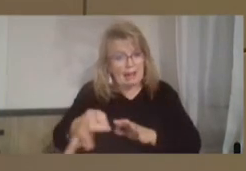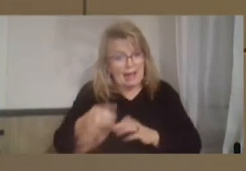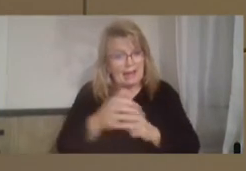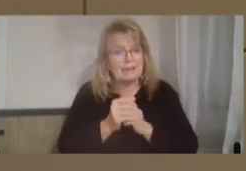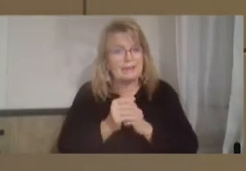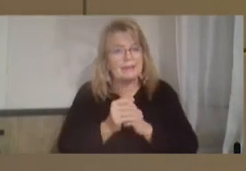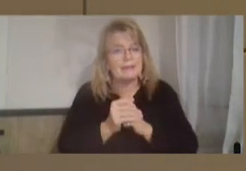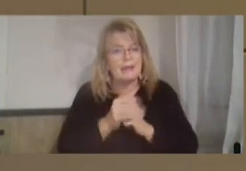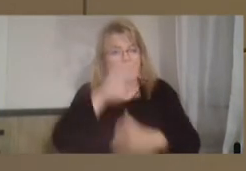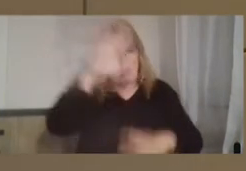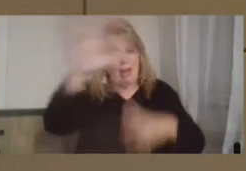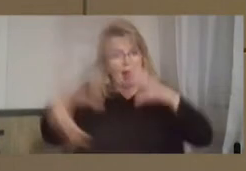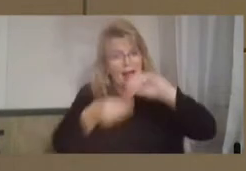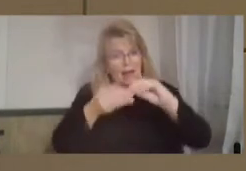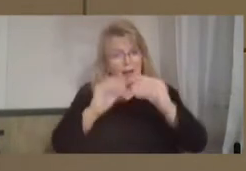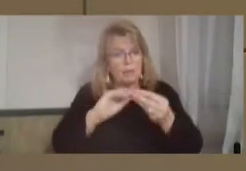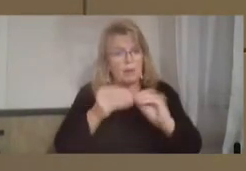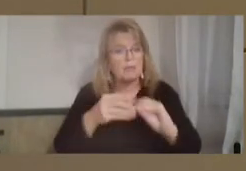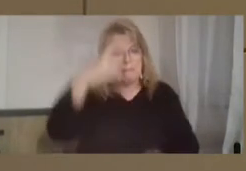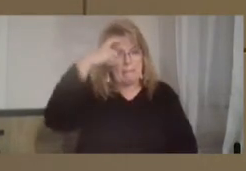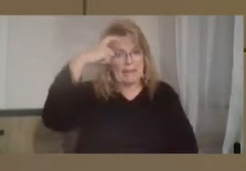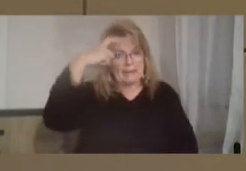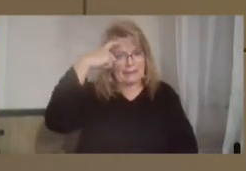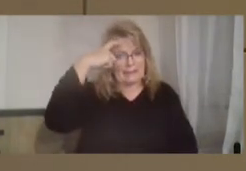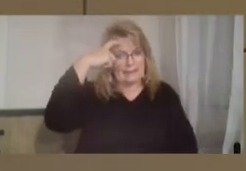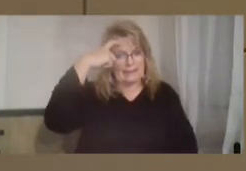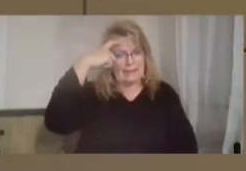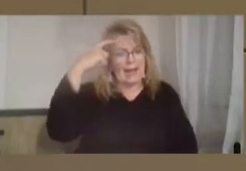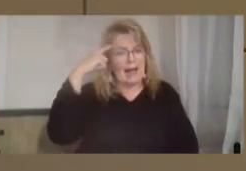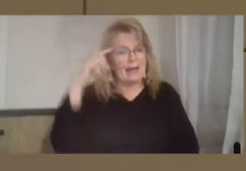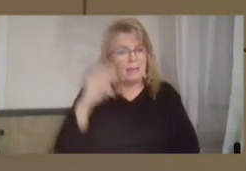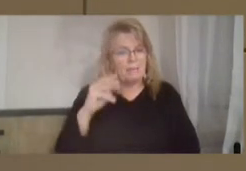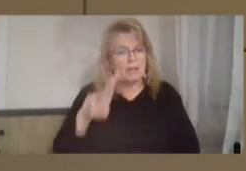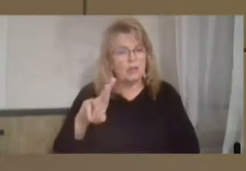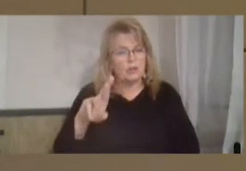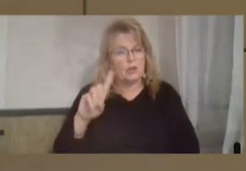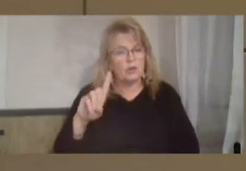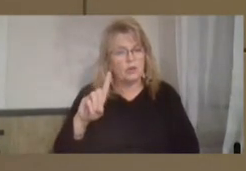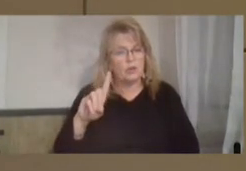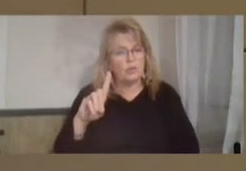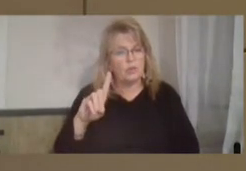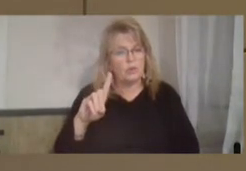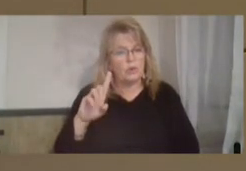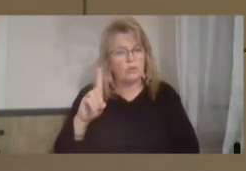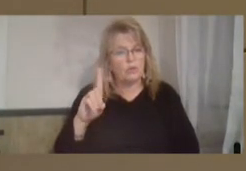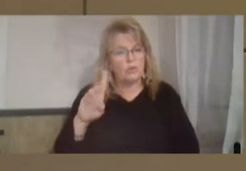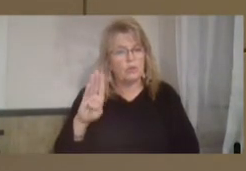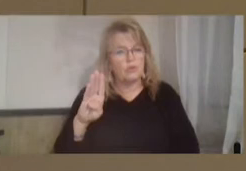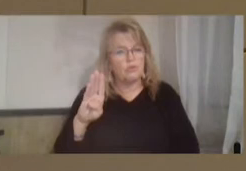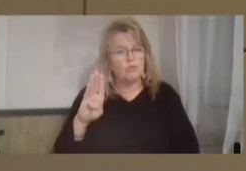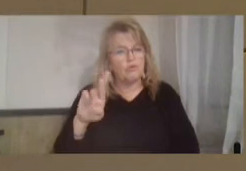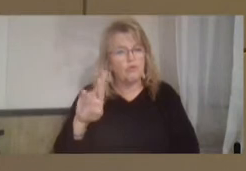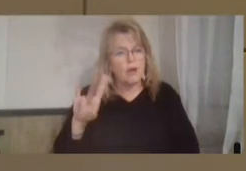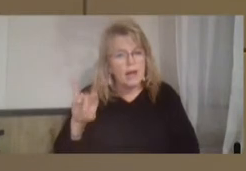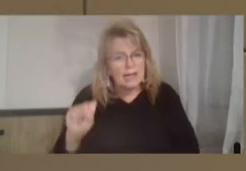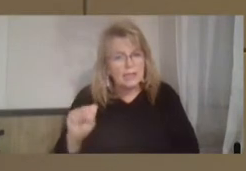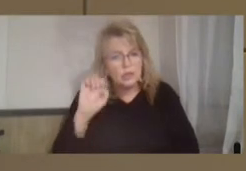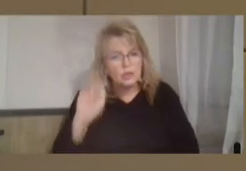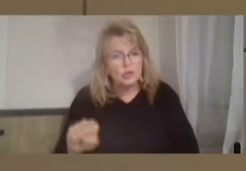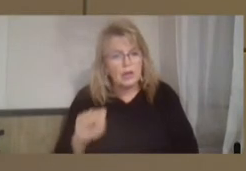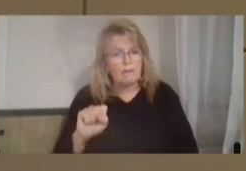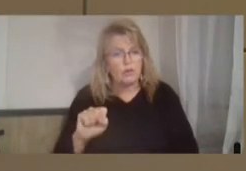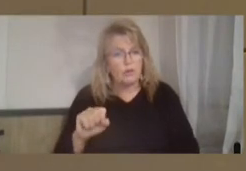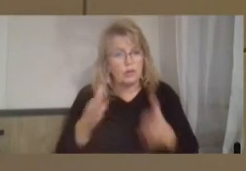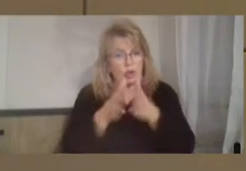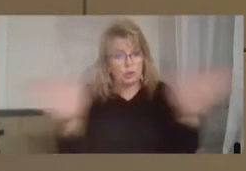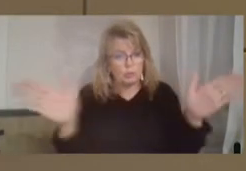all those numbers, it makes sense. So I think, Mr. Driggs, you should have your reconciliation spreadsheet in the records, because I